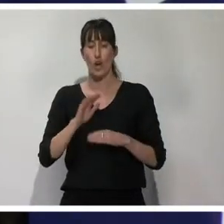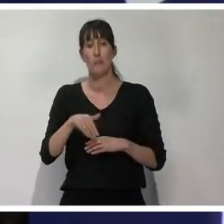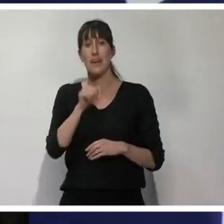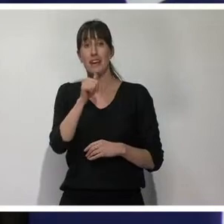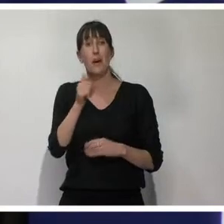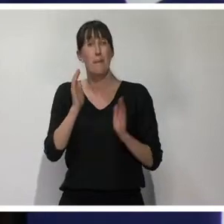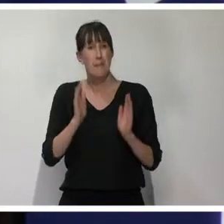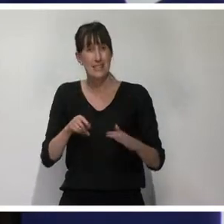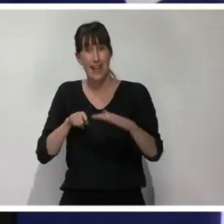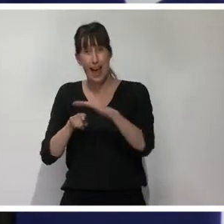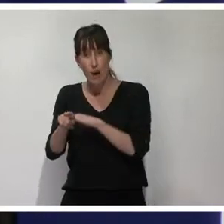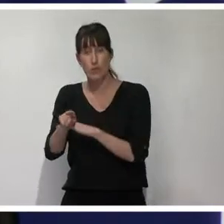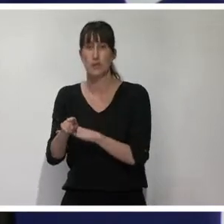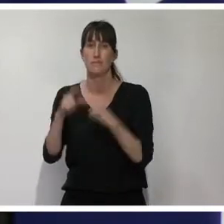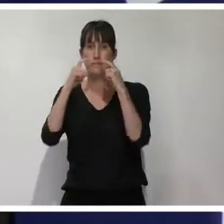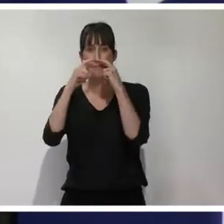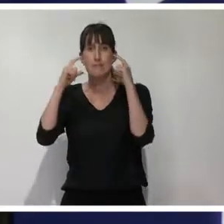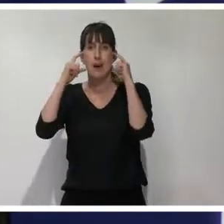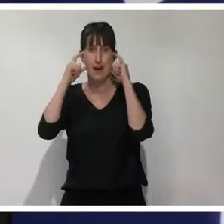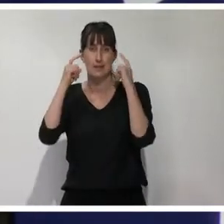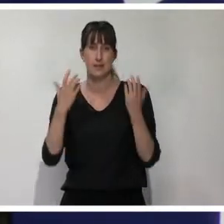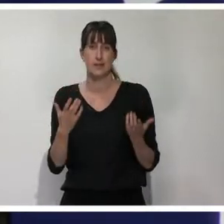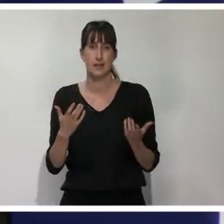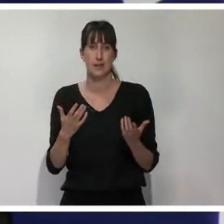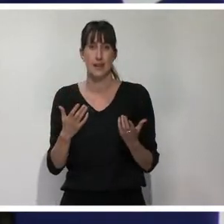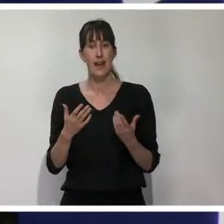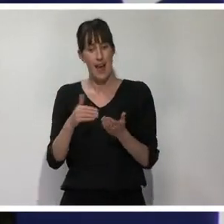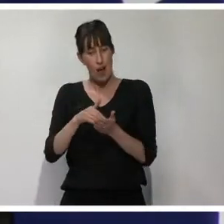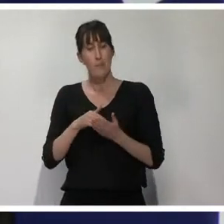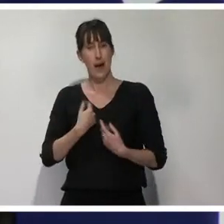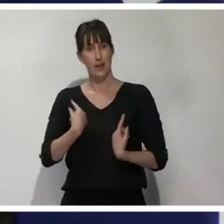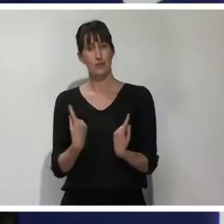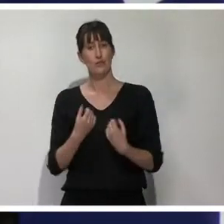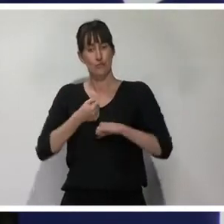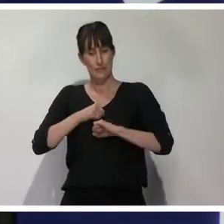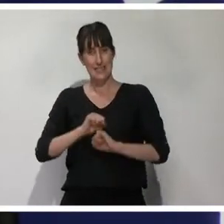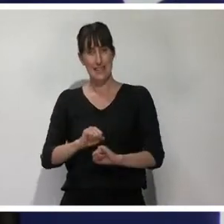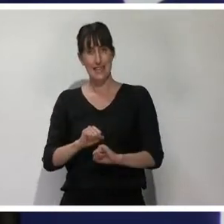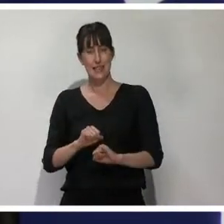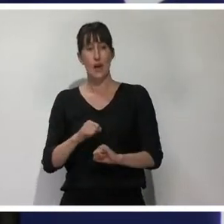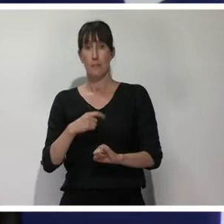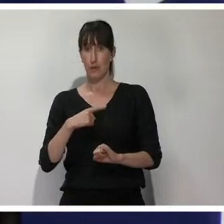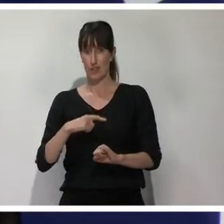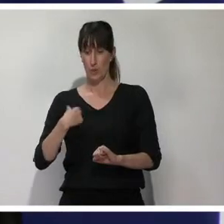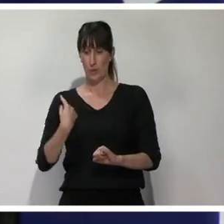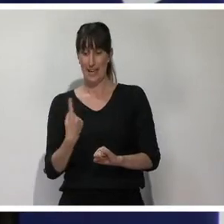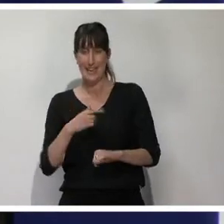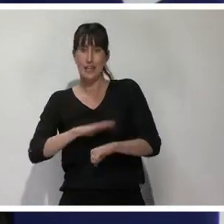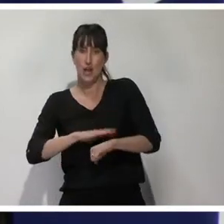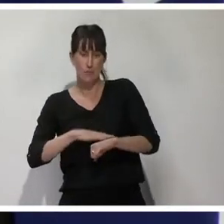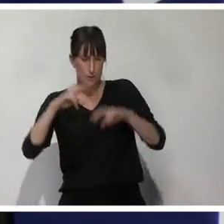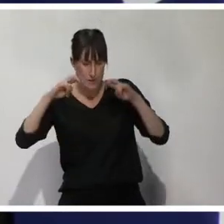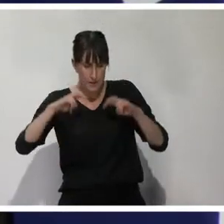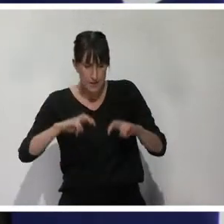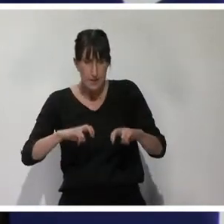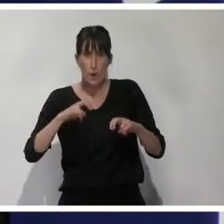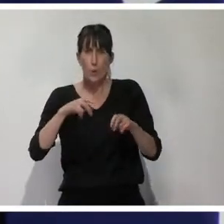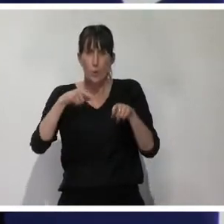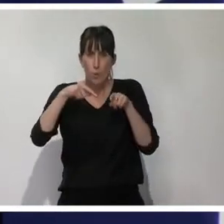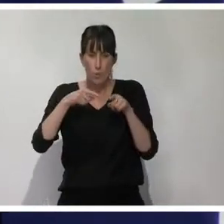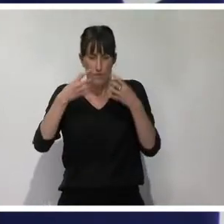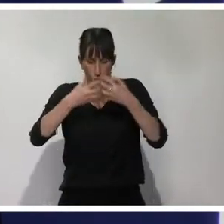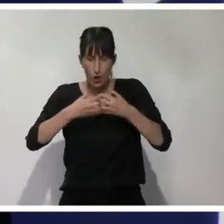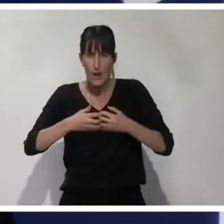extra precautions help us as extra layers of protection as we continue to work through the more detail around who the